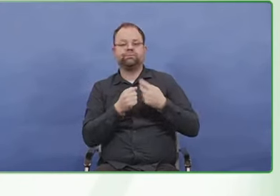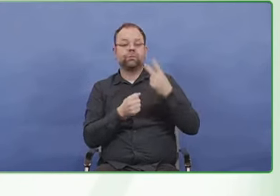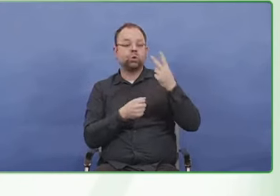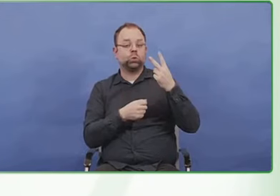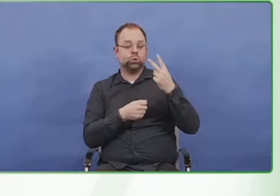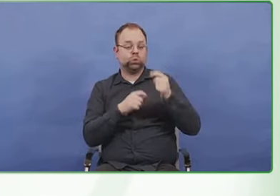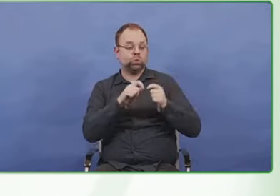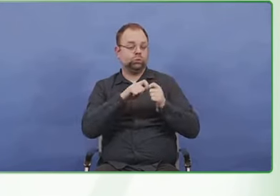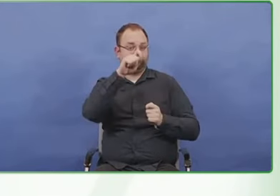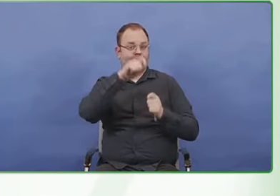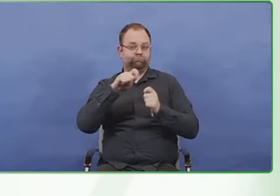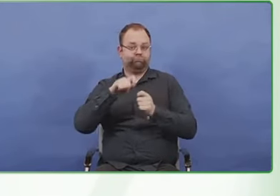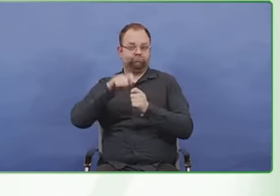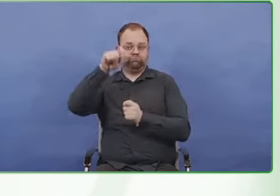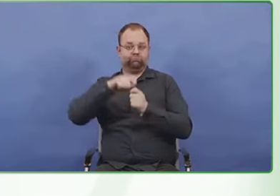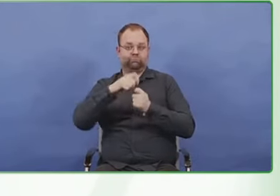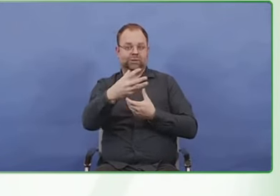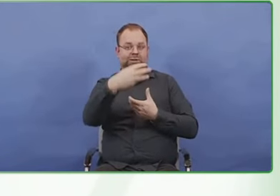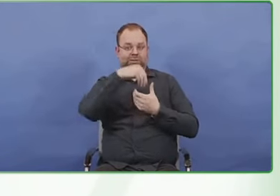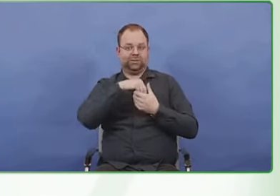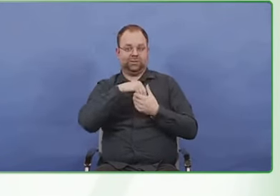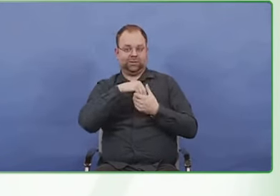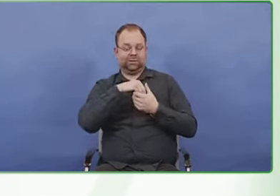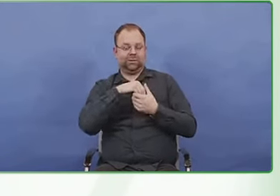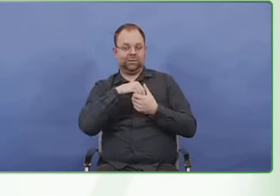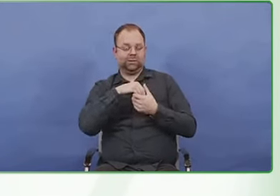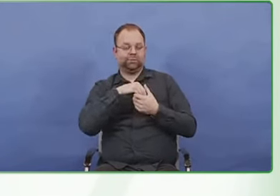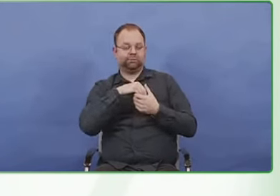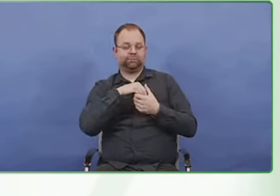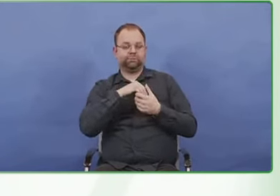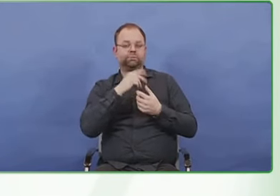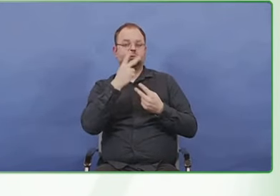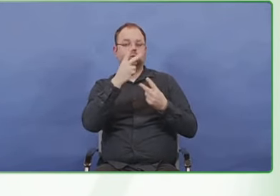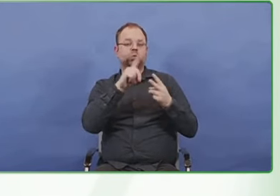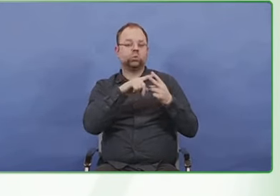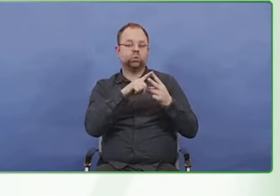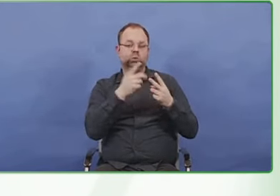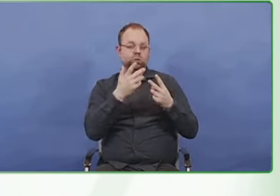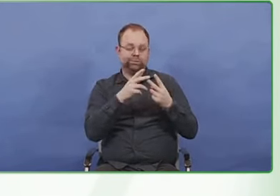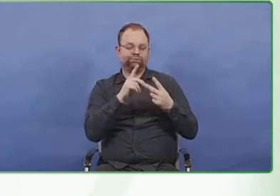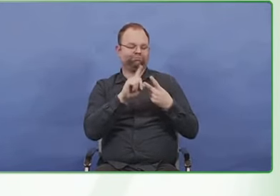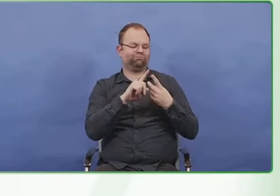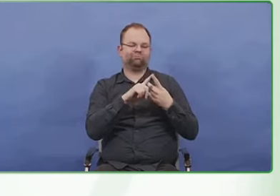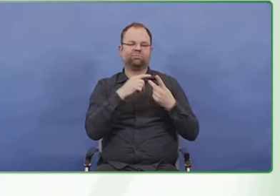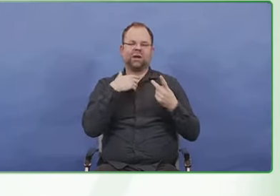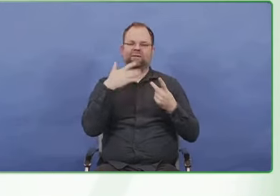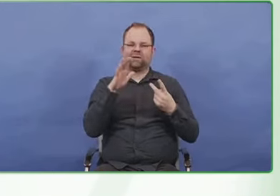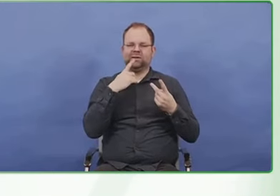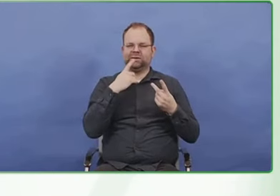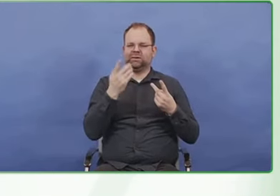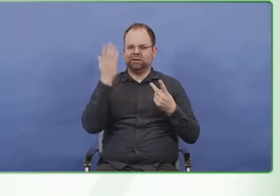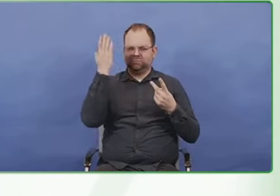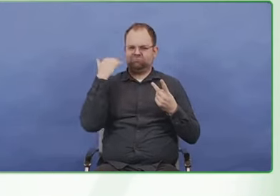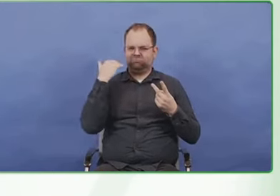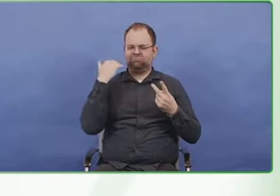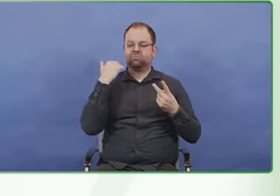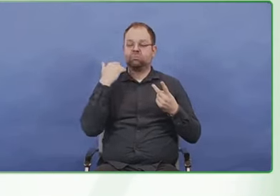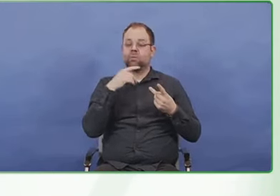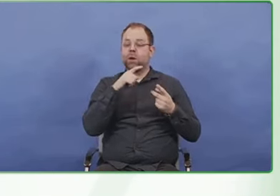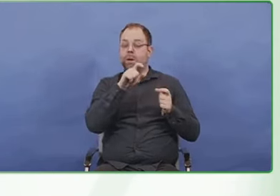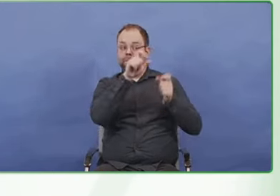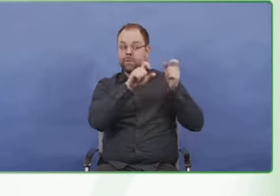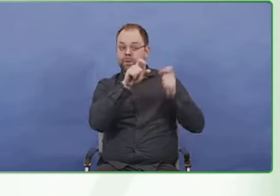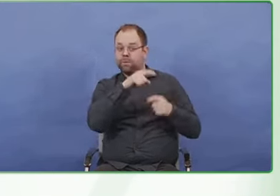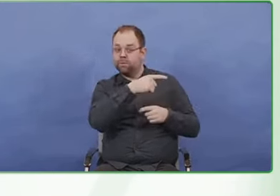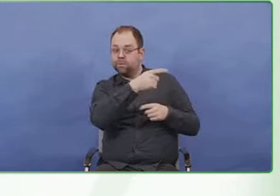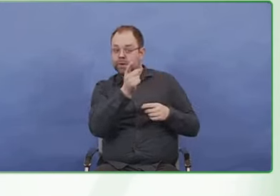experts that advise them on how to become accessible. And if an entity relied on such an